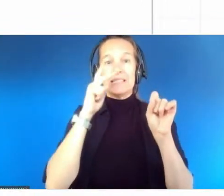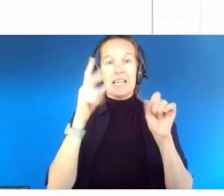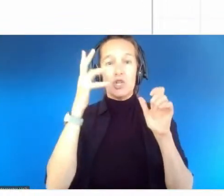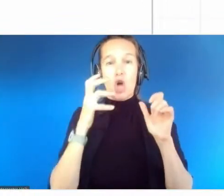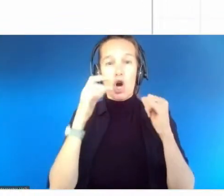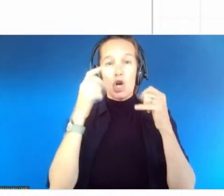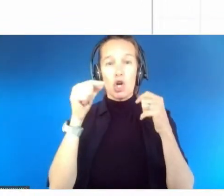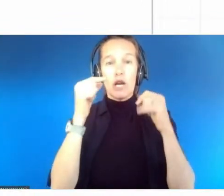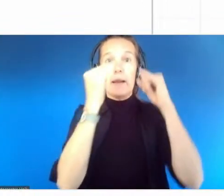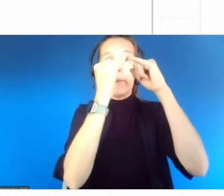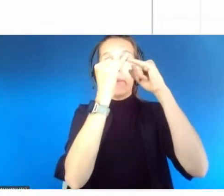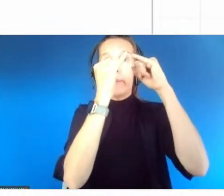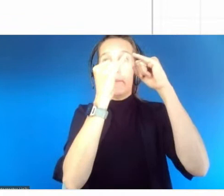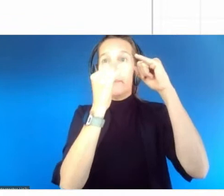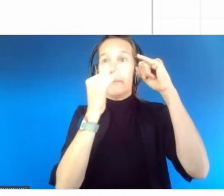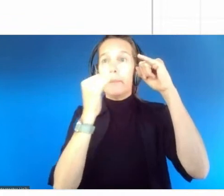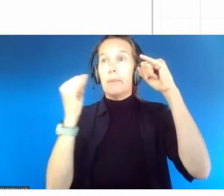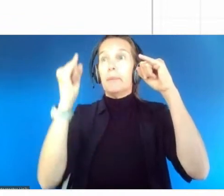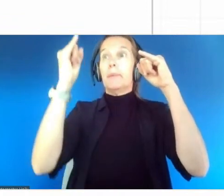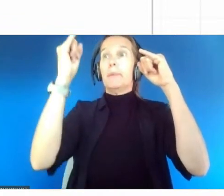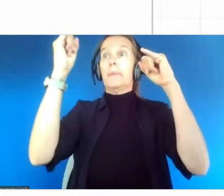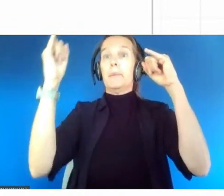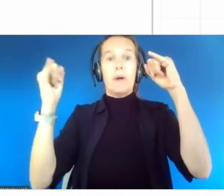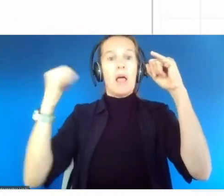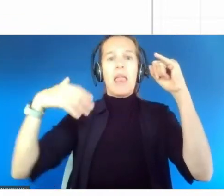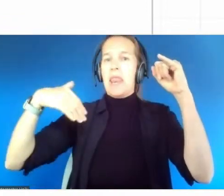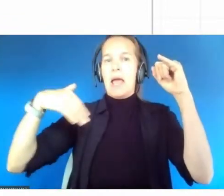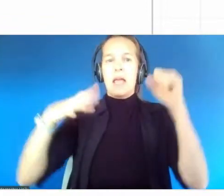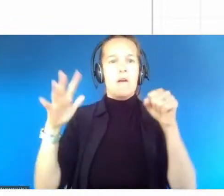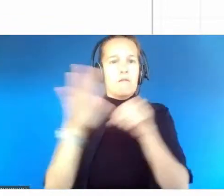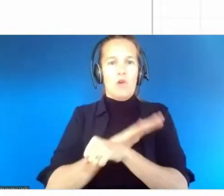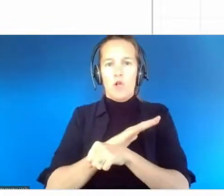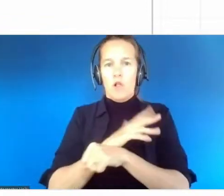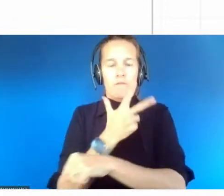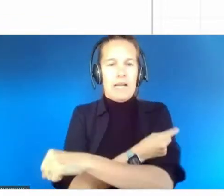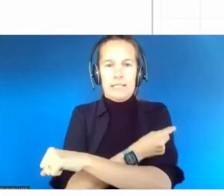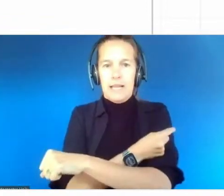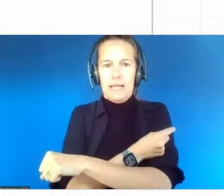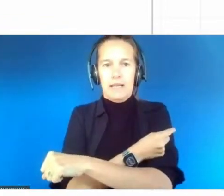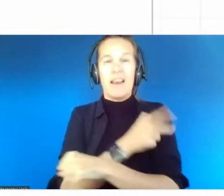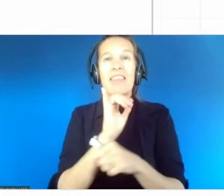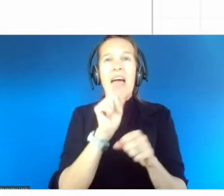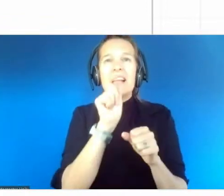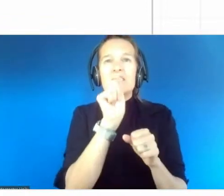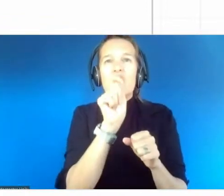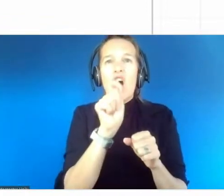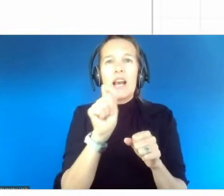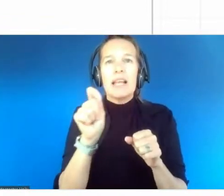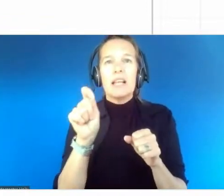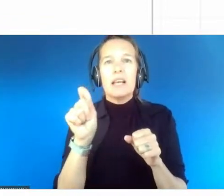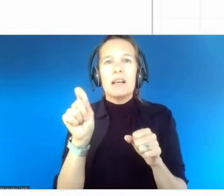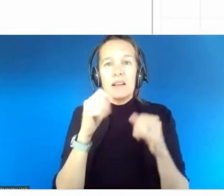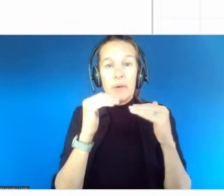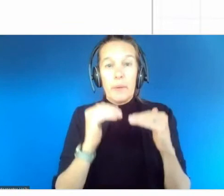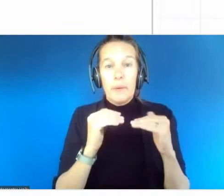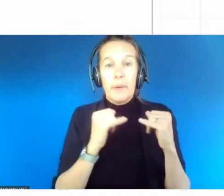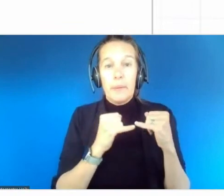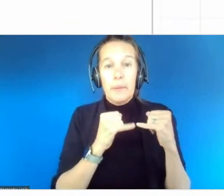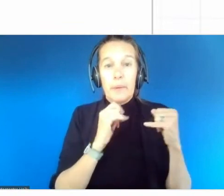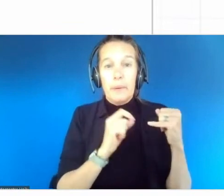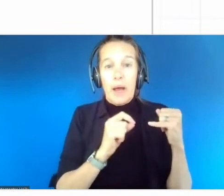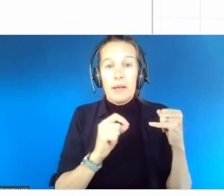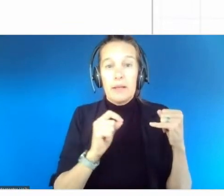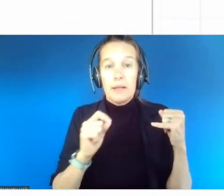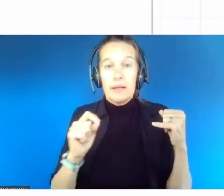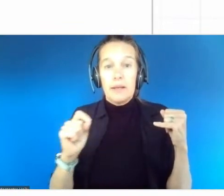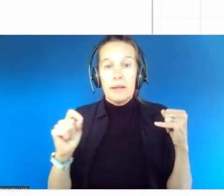those people who are not completely vaccinated, and the dotted green line are the people who are